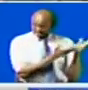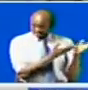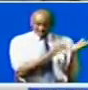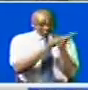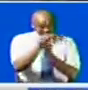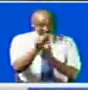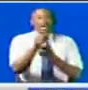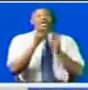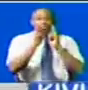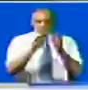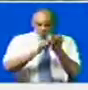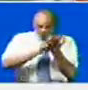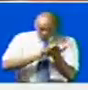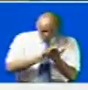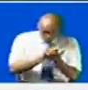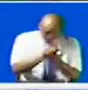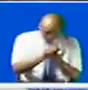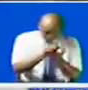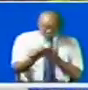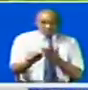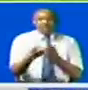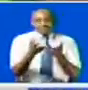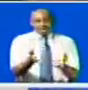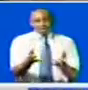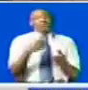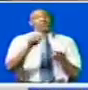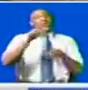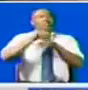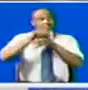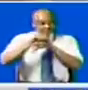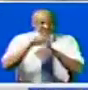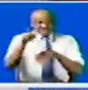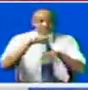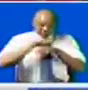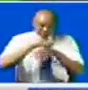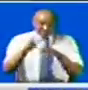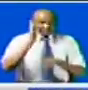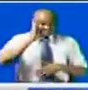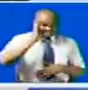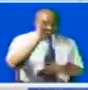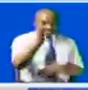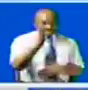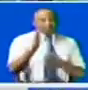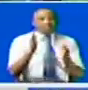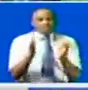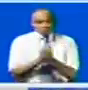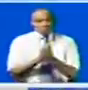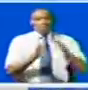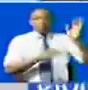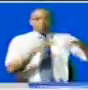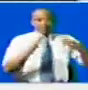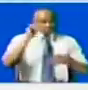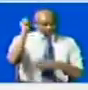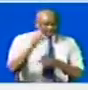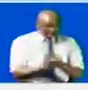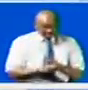print the results, which will then be transmitted directly to the Bomas of